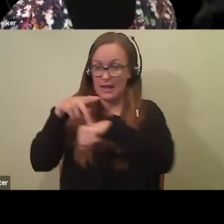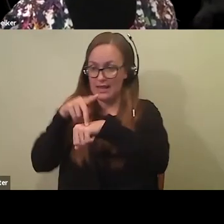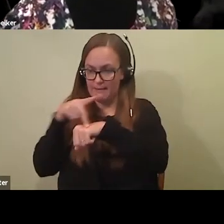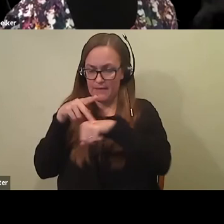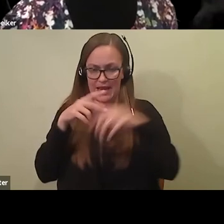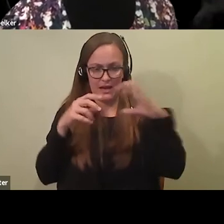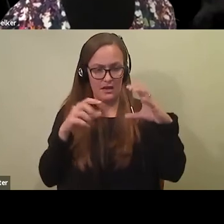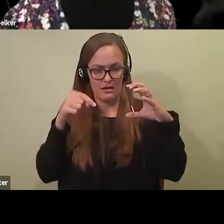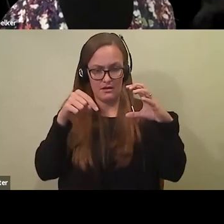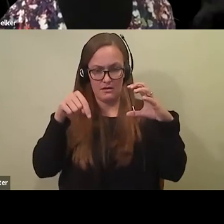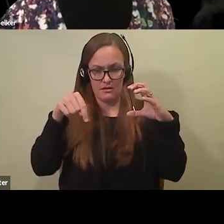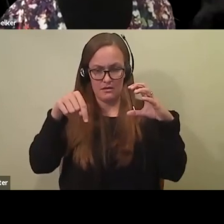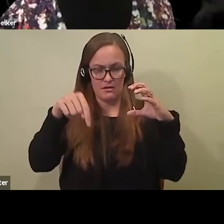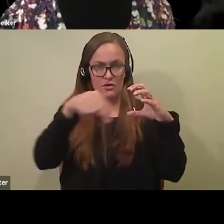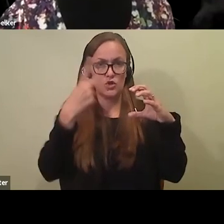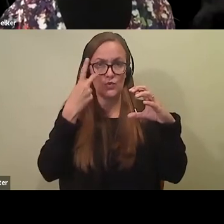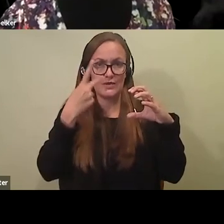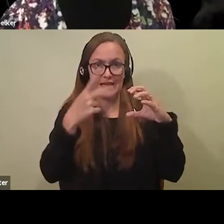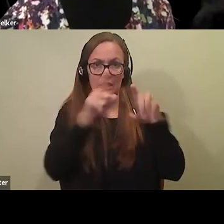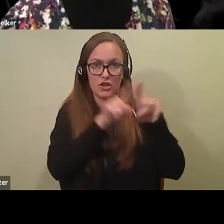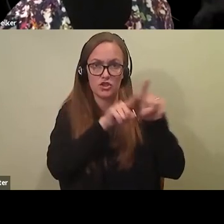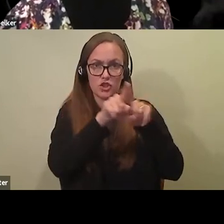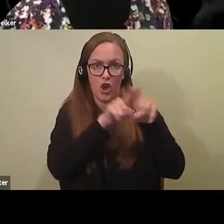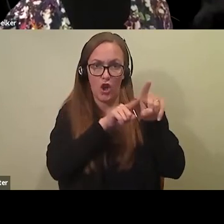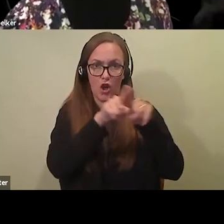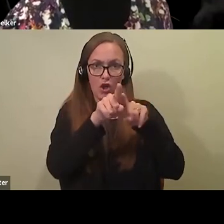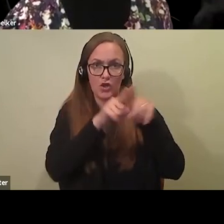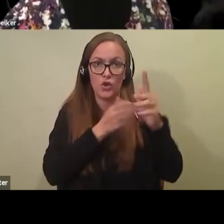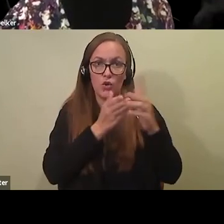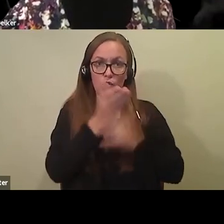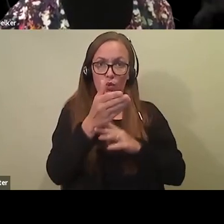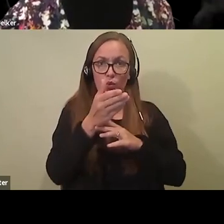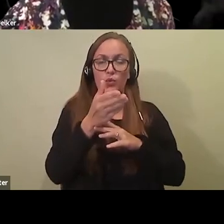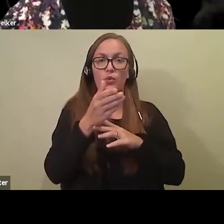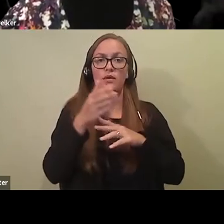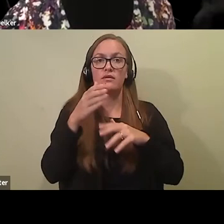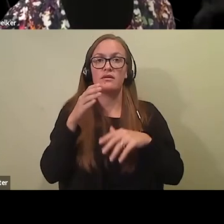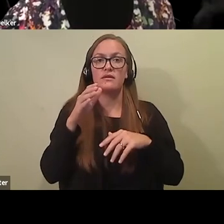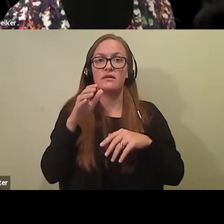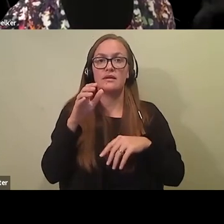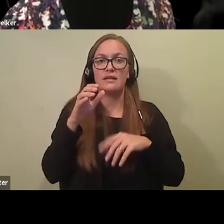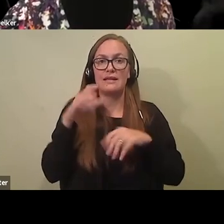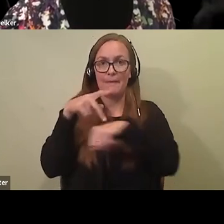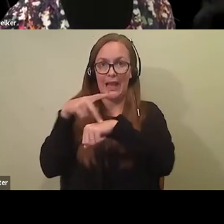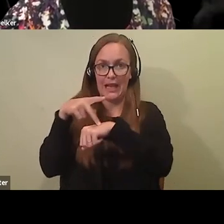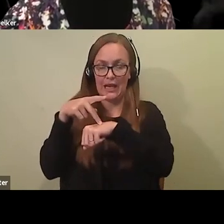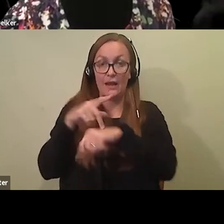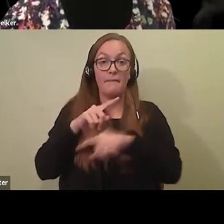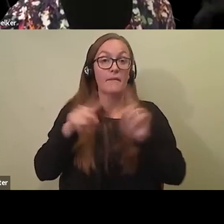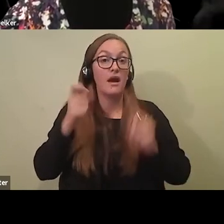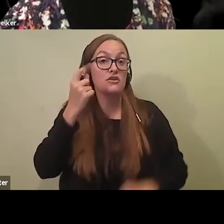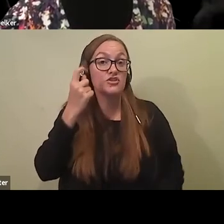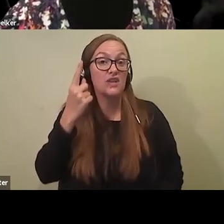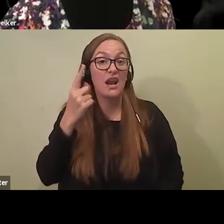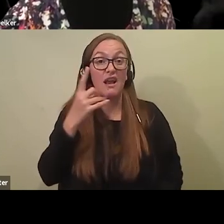respect to you, and you see the star passing through the atmosphere of the planet. But some wavelengths of light will not pass